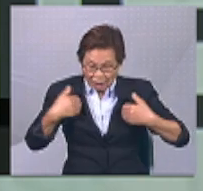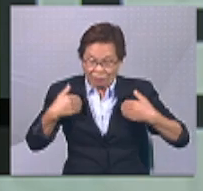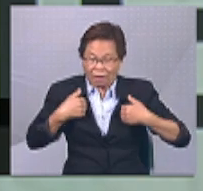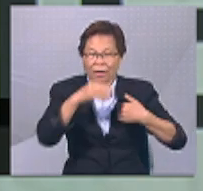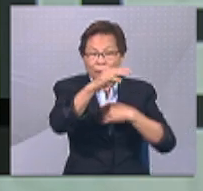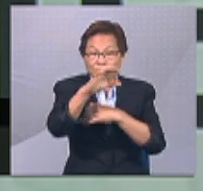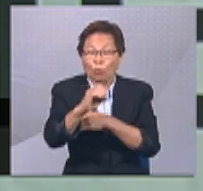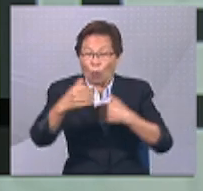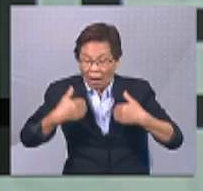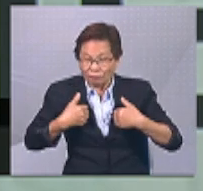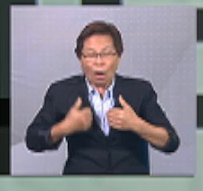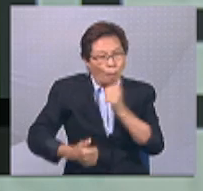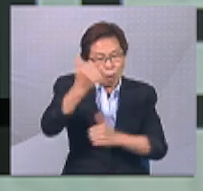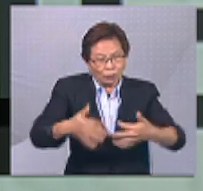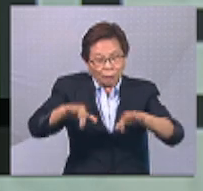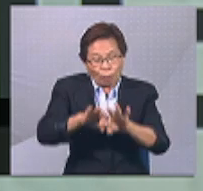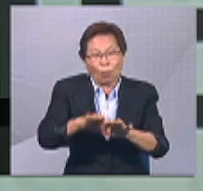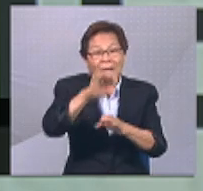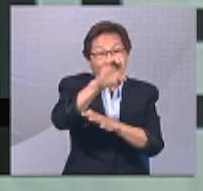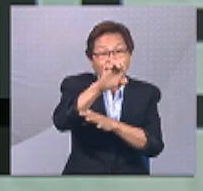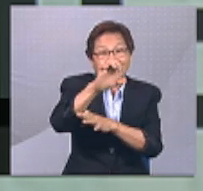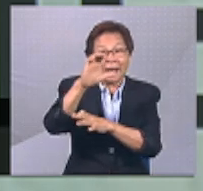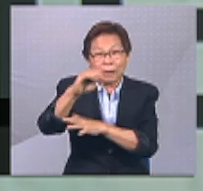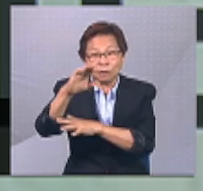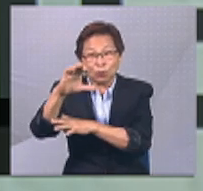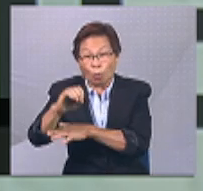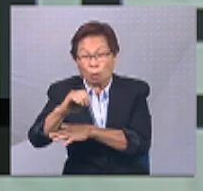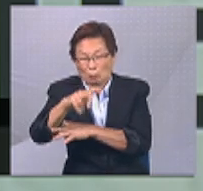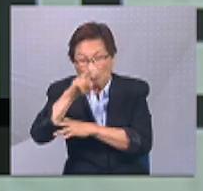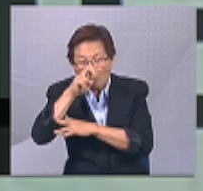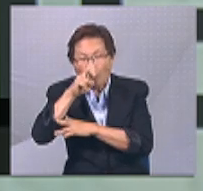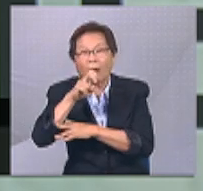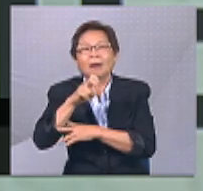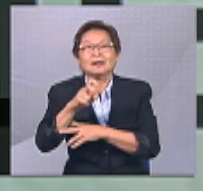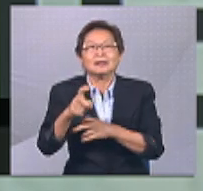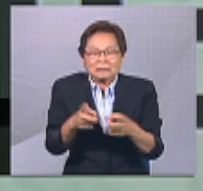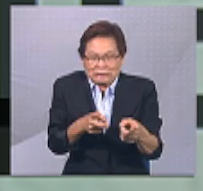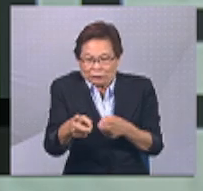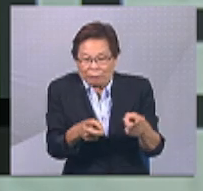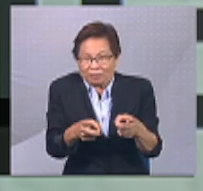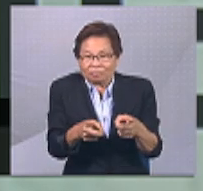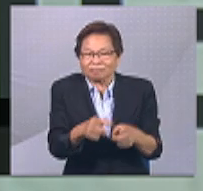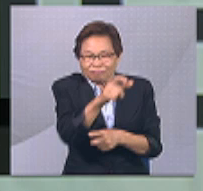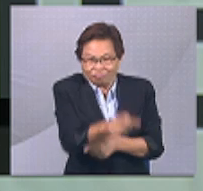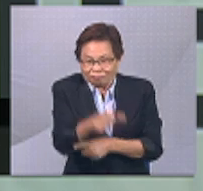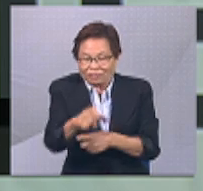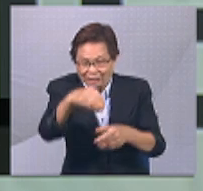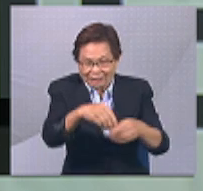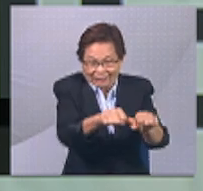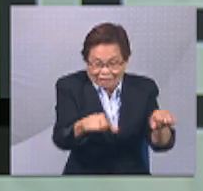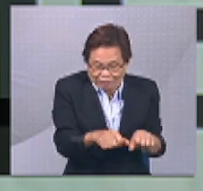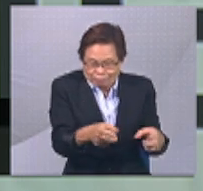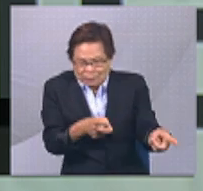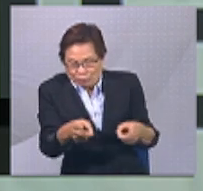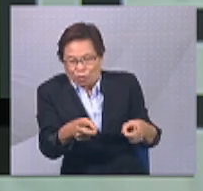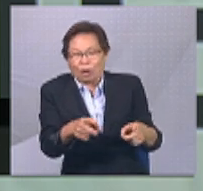more important is that the enhanced MCO will make sure that we screen everyone in that area. And hopefully by